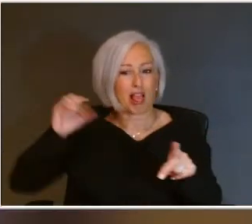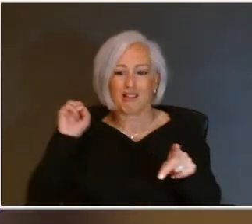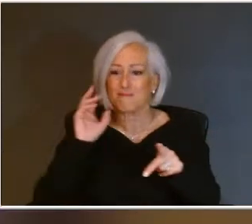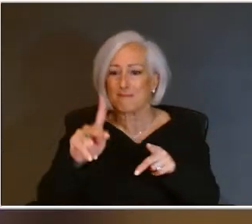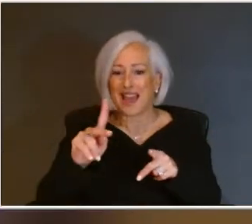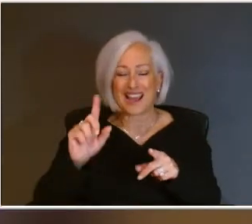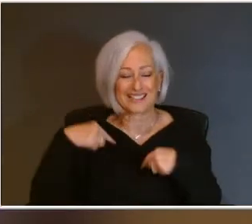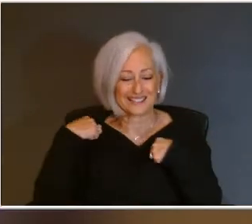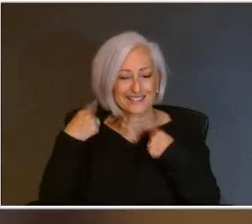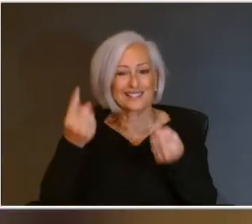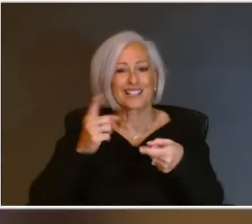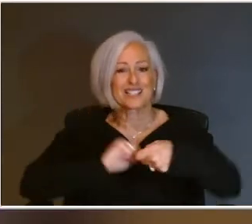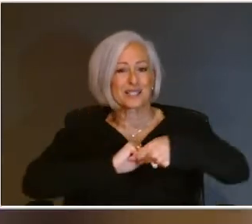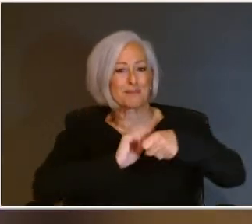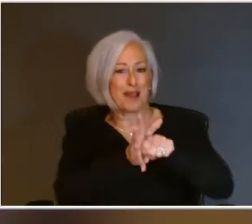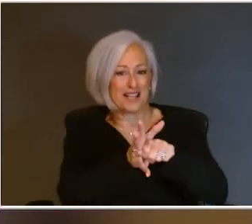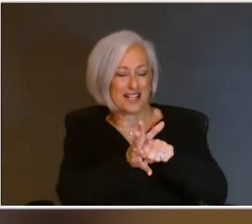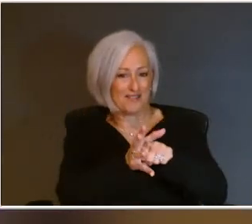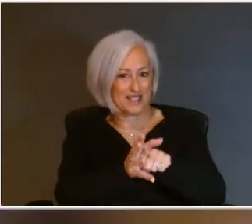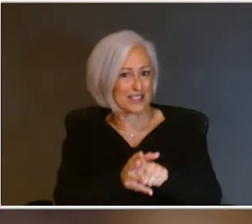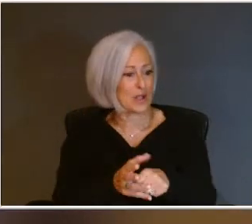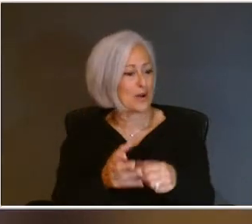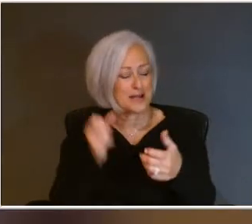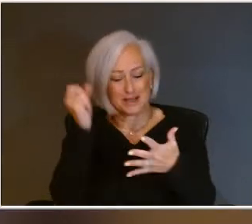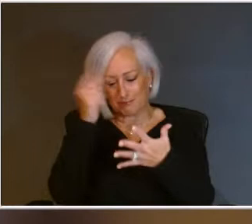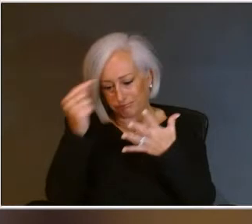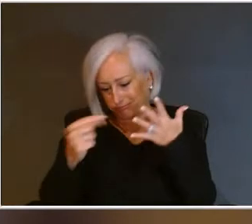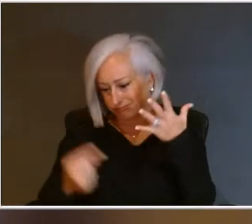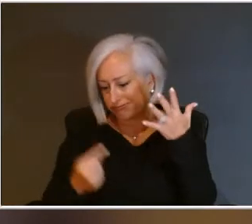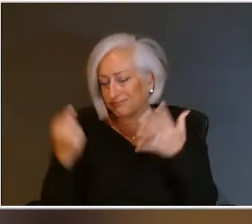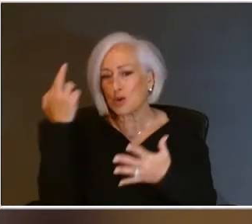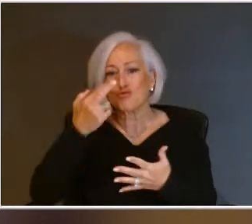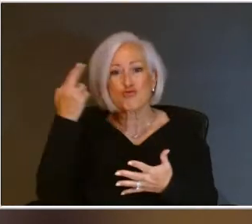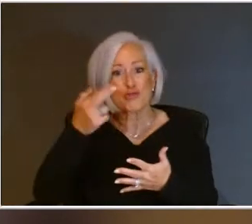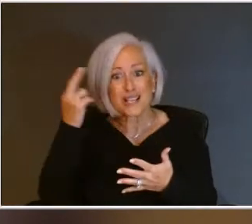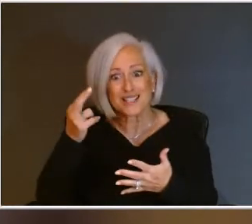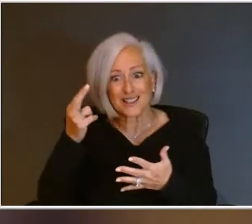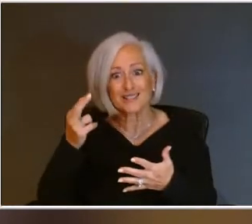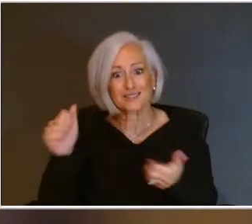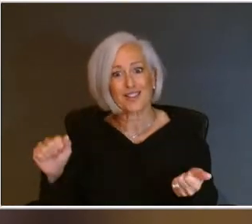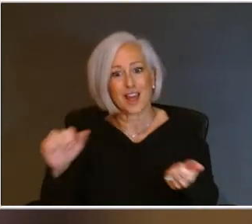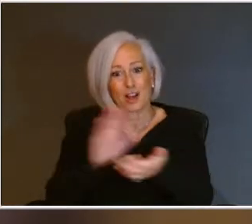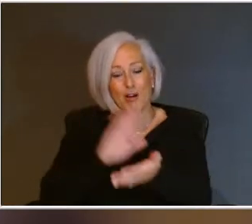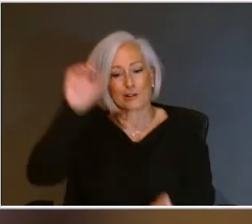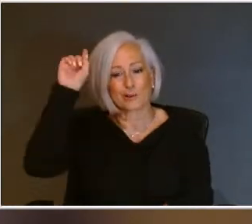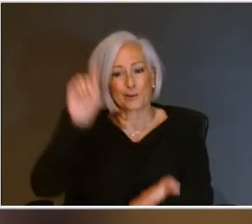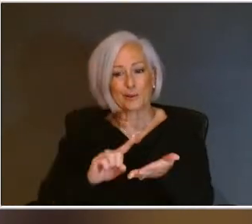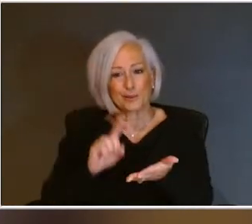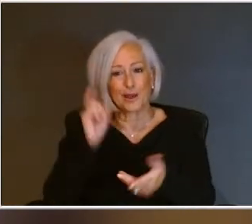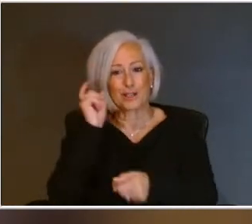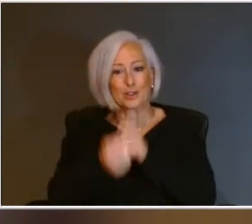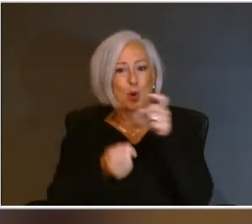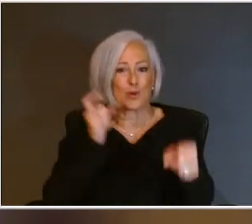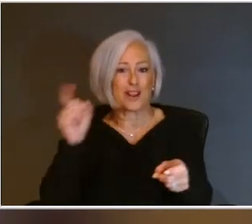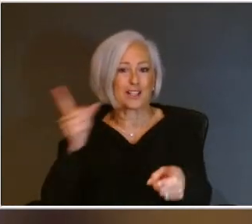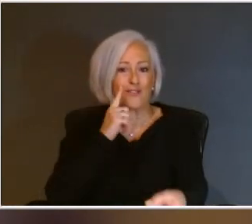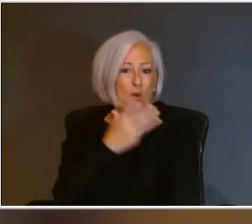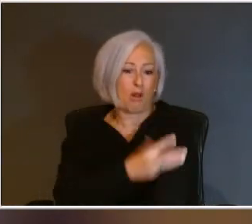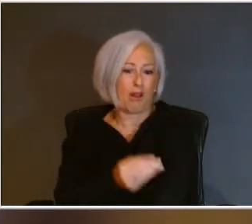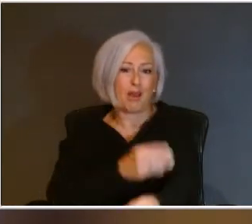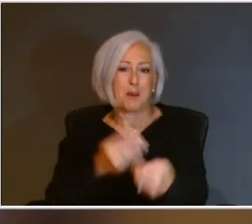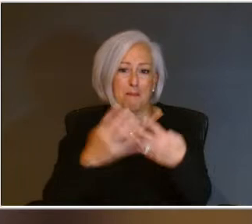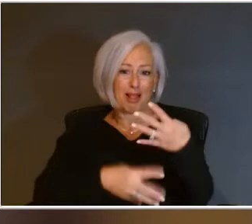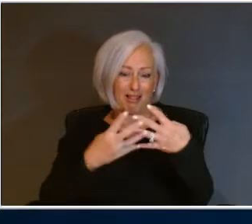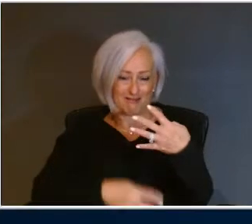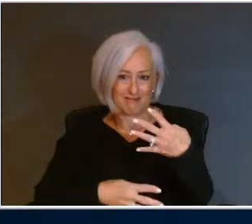pandemic. So it's just a whirlwind of things that have kind of culminated in this drop in donations that's coming at a really difficult time